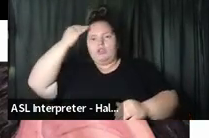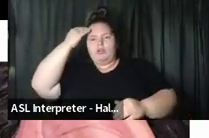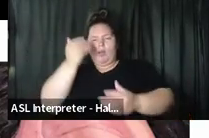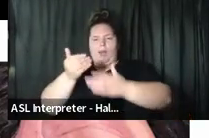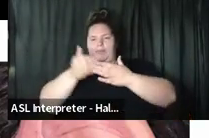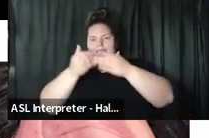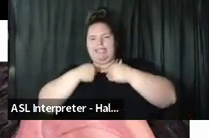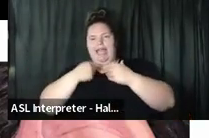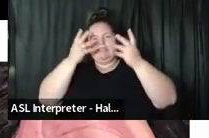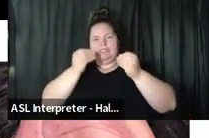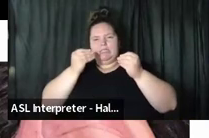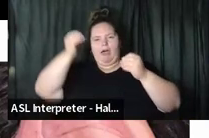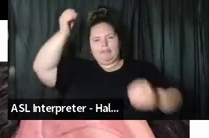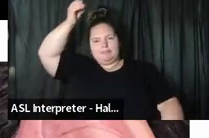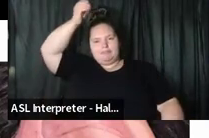head,